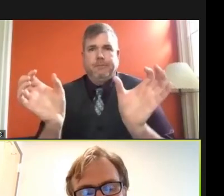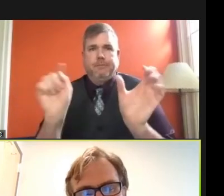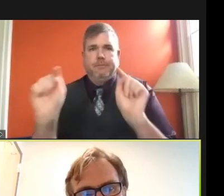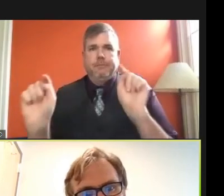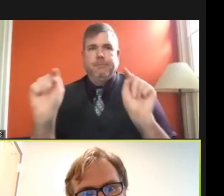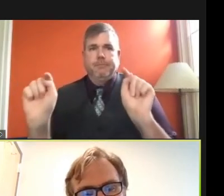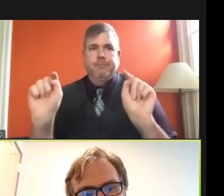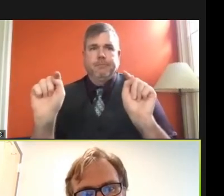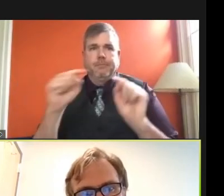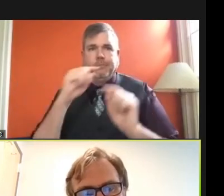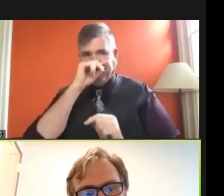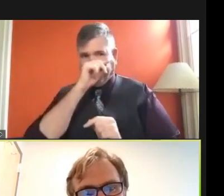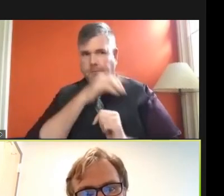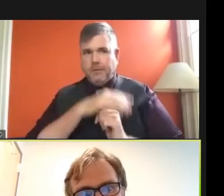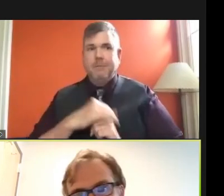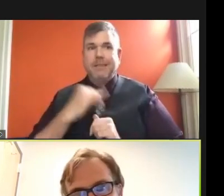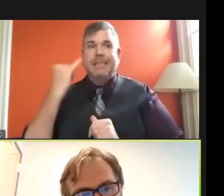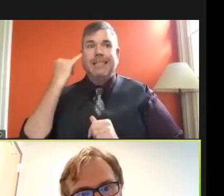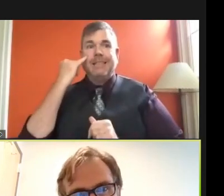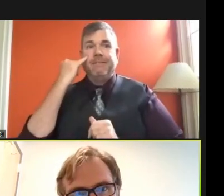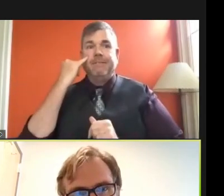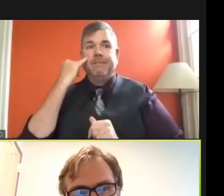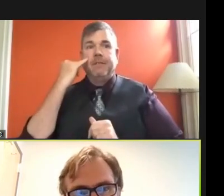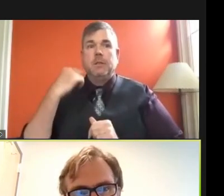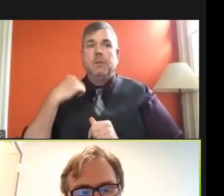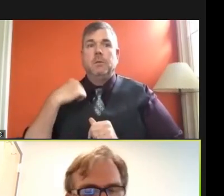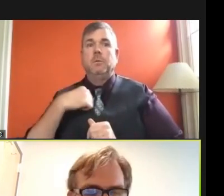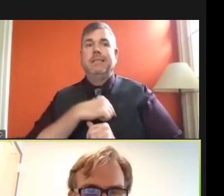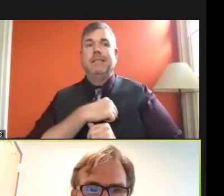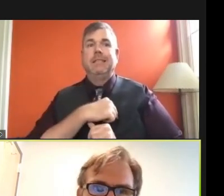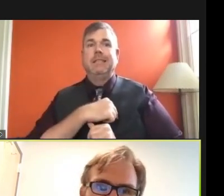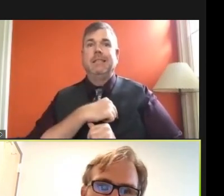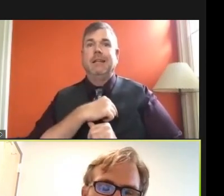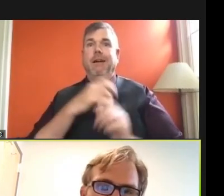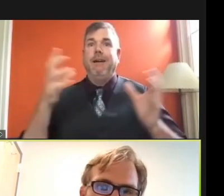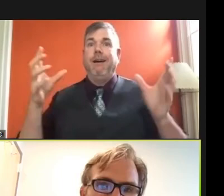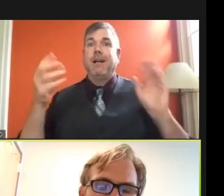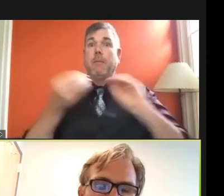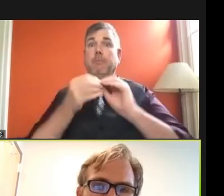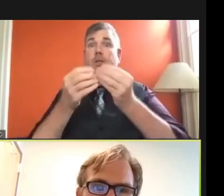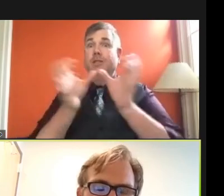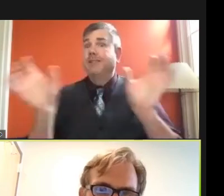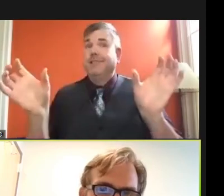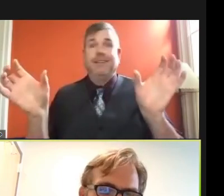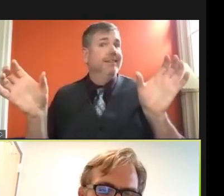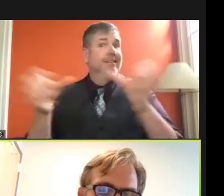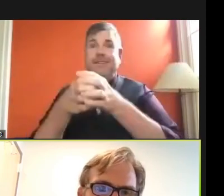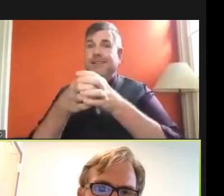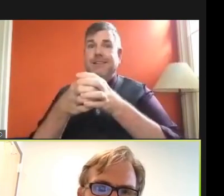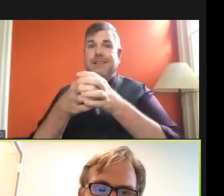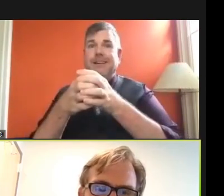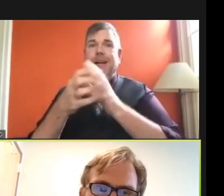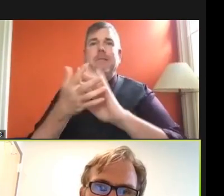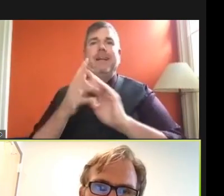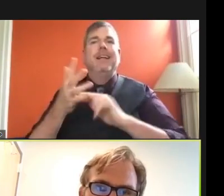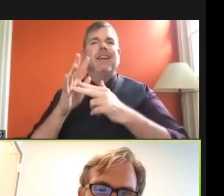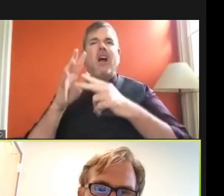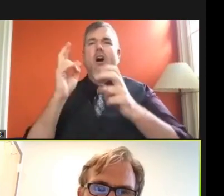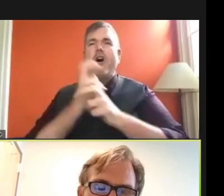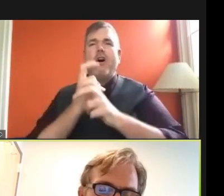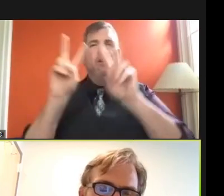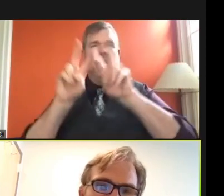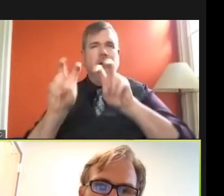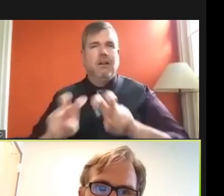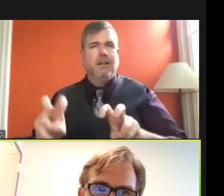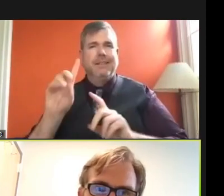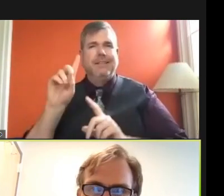more specificity what's happening in the non-San Quentin environment, as well as within the San Quentin environment. And the only way to do that is to in